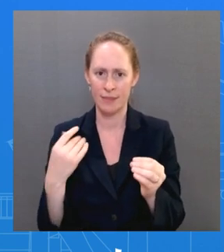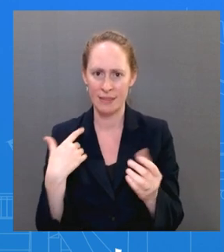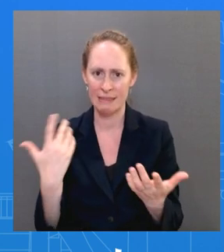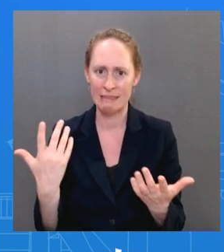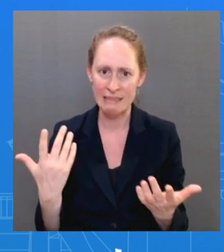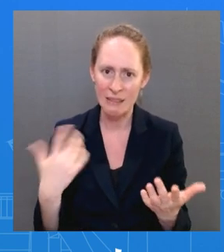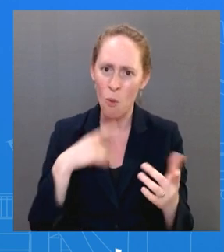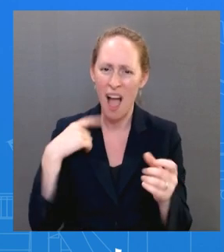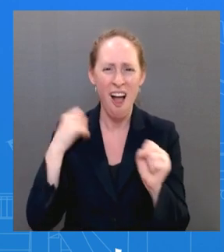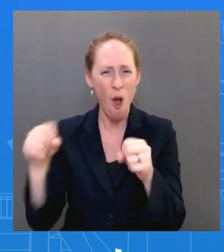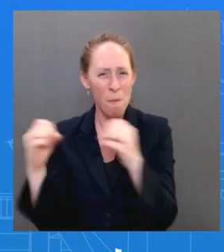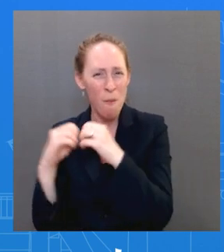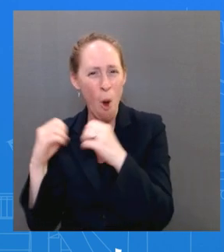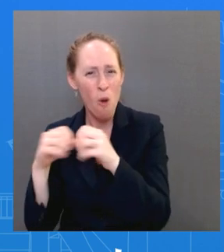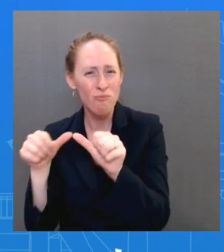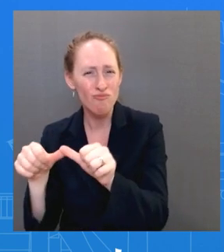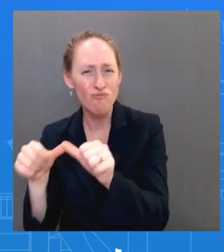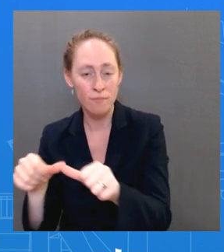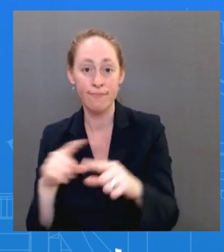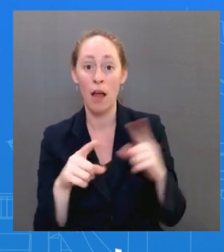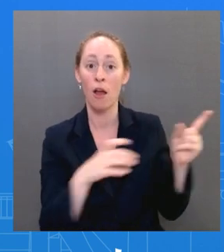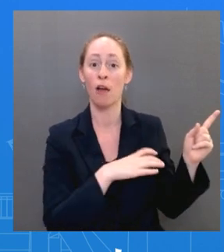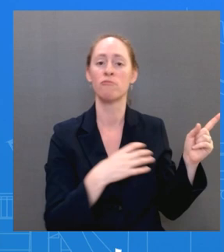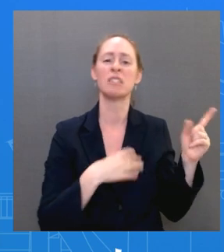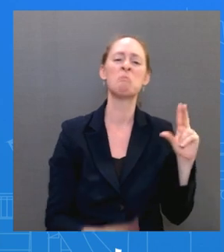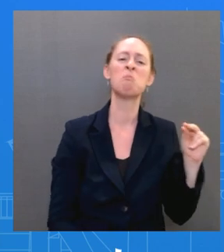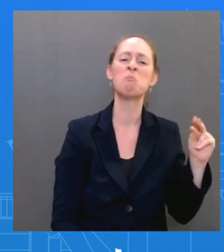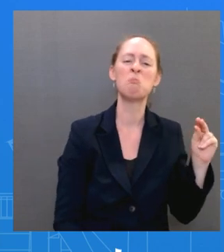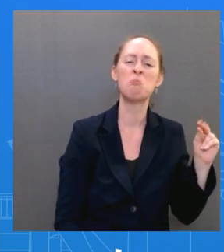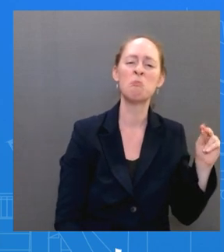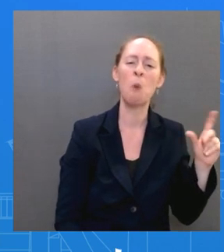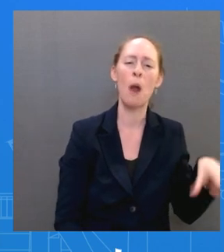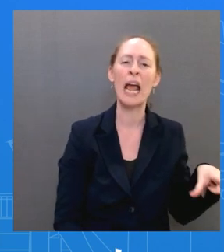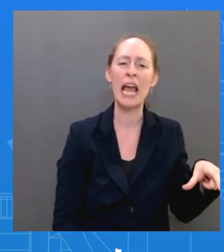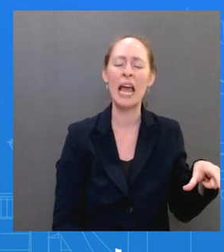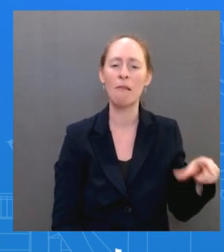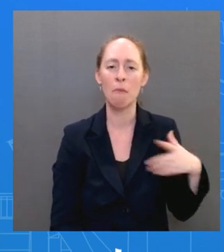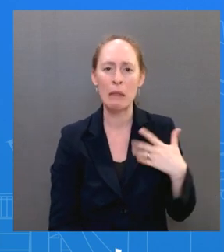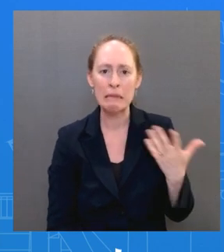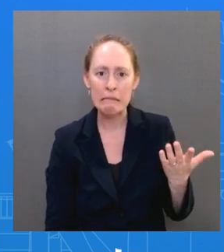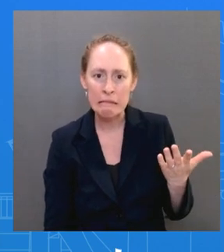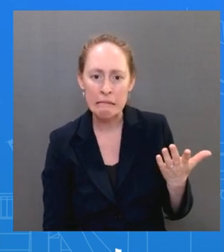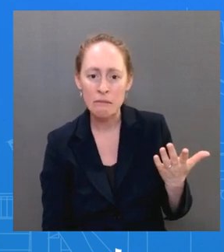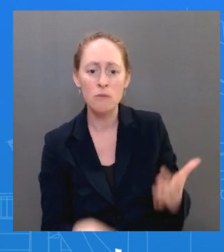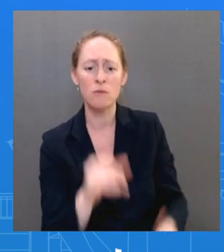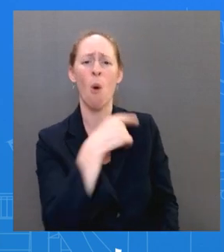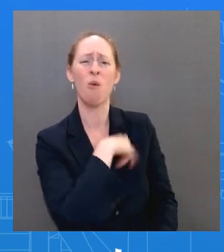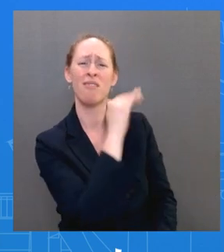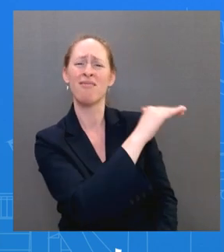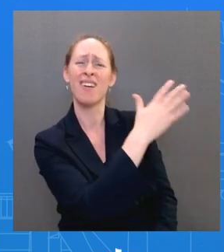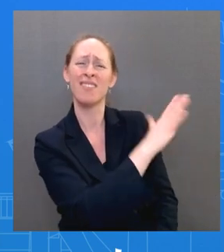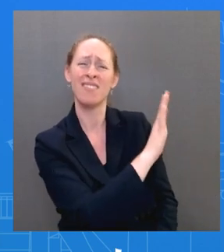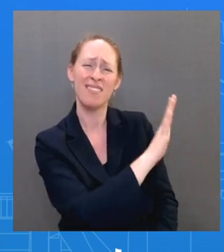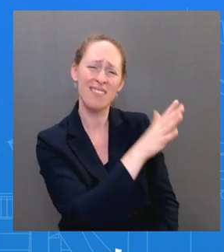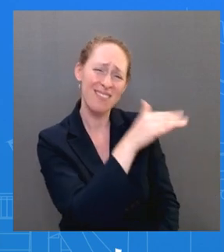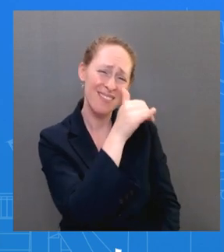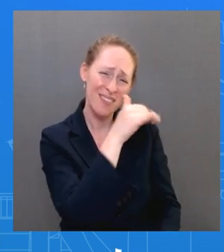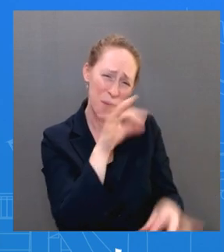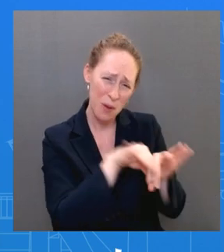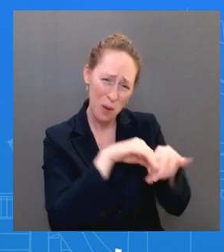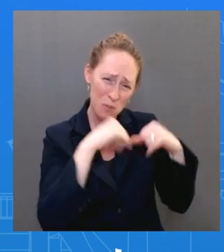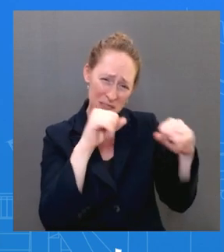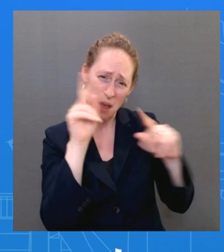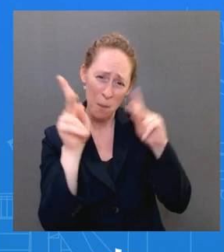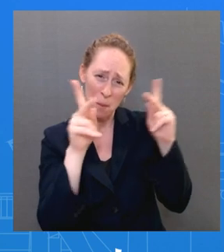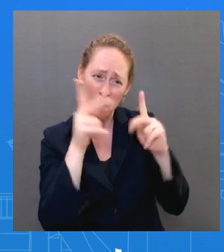allocates funding. So my message to Congress is it's really important to continue to protect the American people. As we get into the fall and winter, we will need more resources.